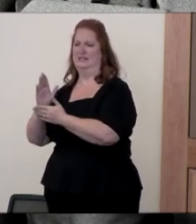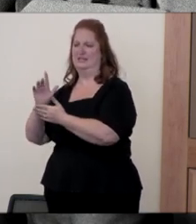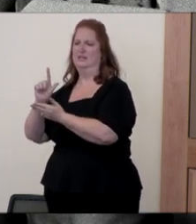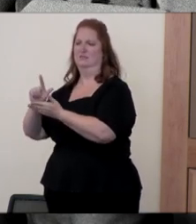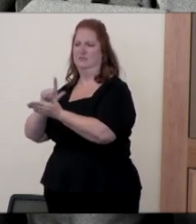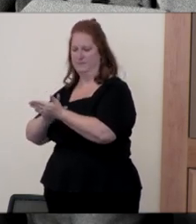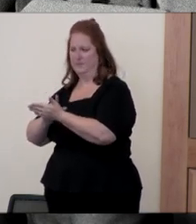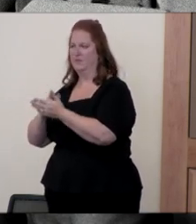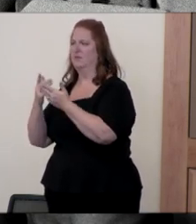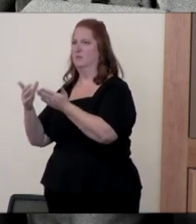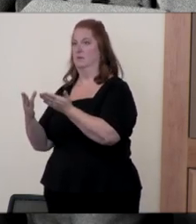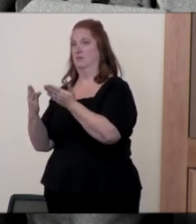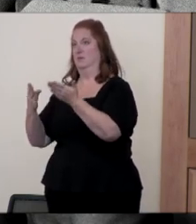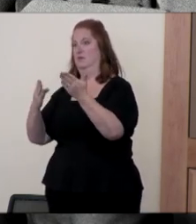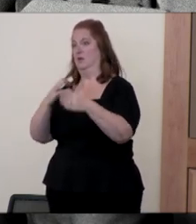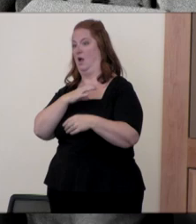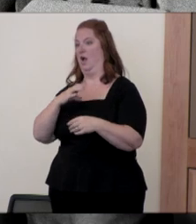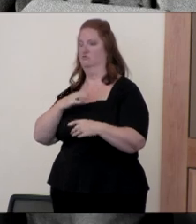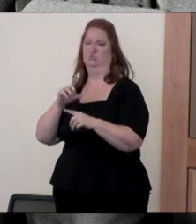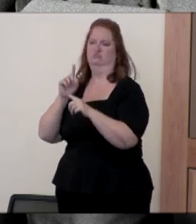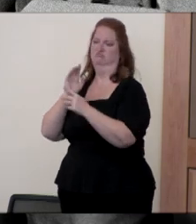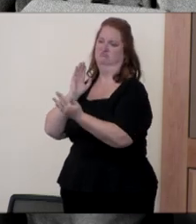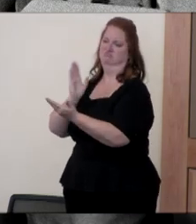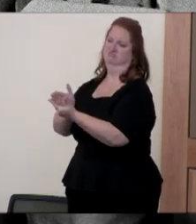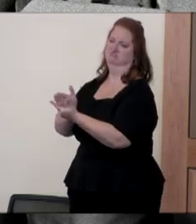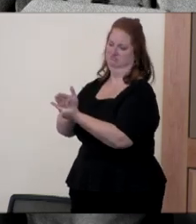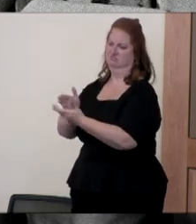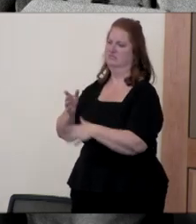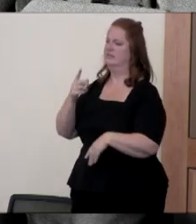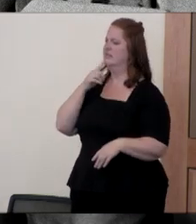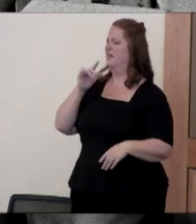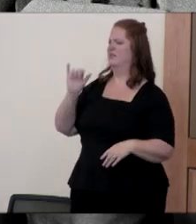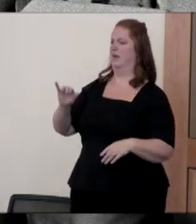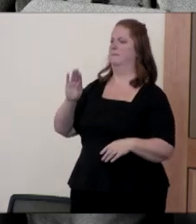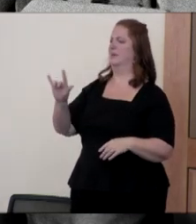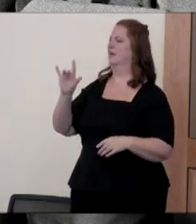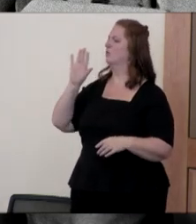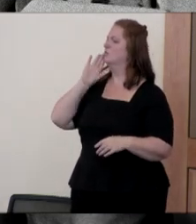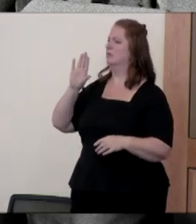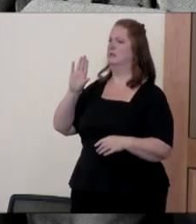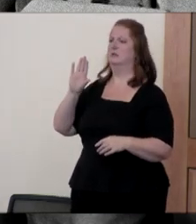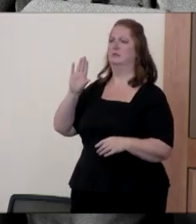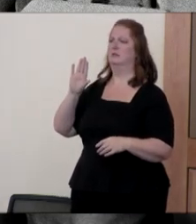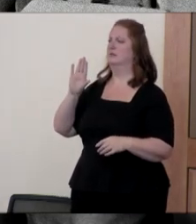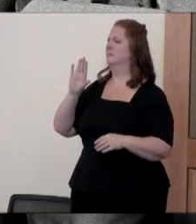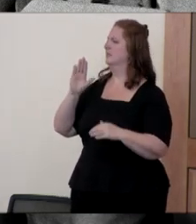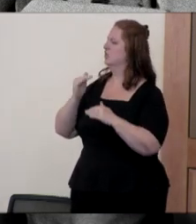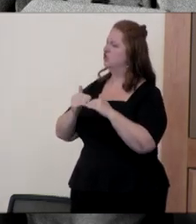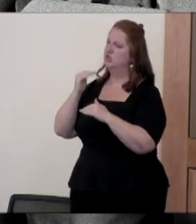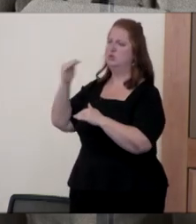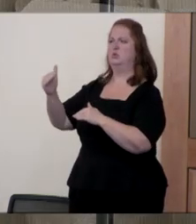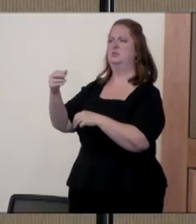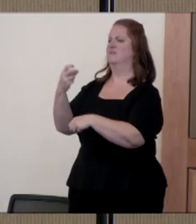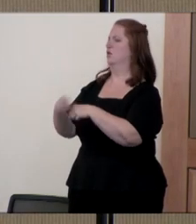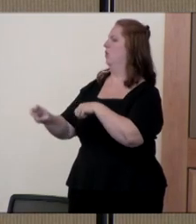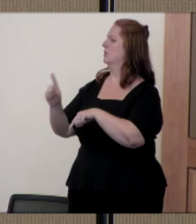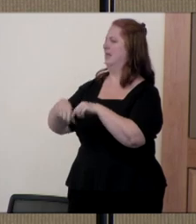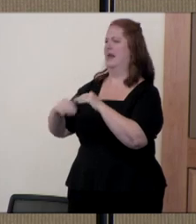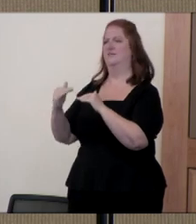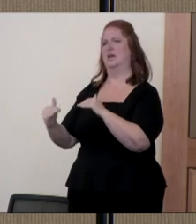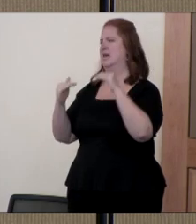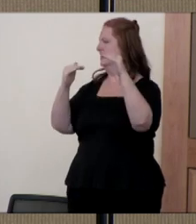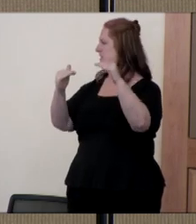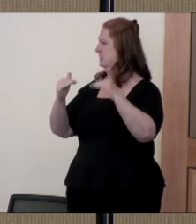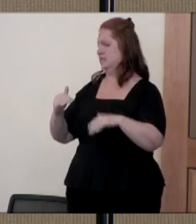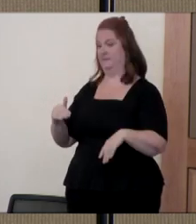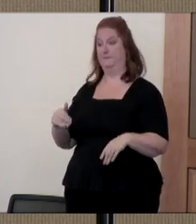in Congress, and there was an advisor who said to him that the bill was just going to be way too difficult to advance. But